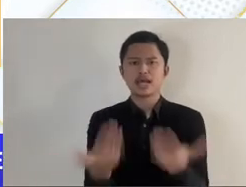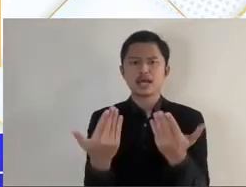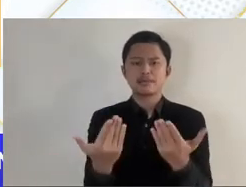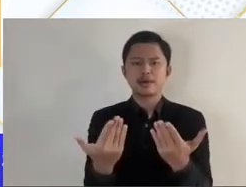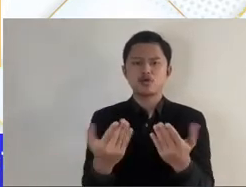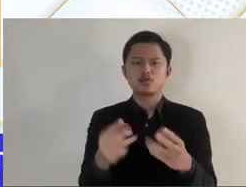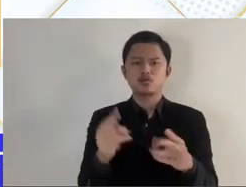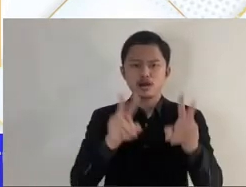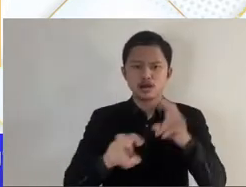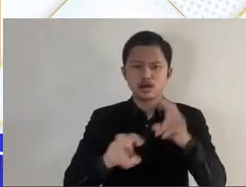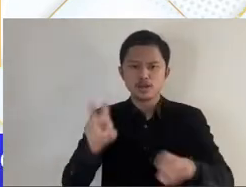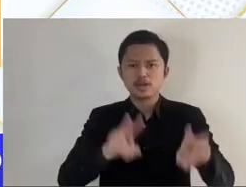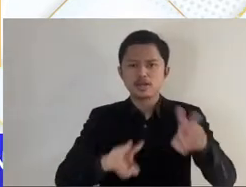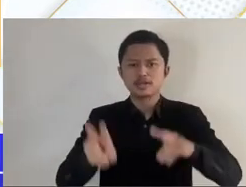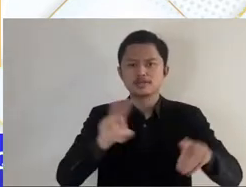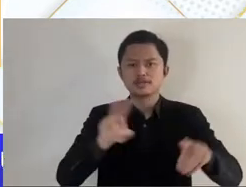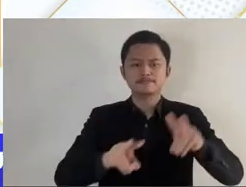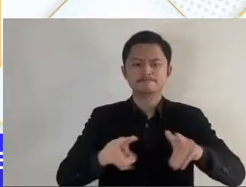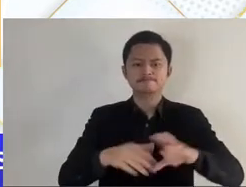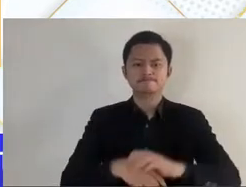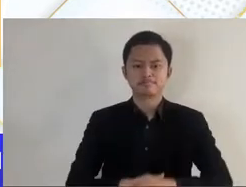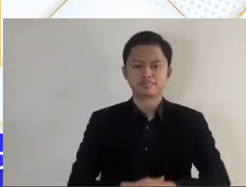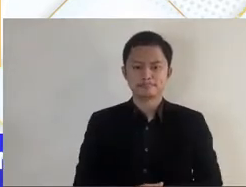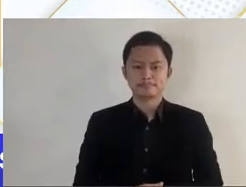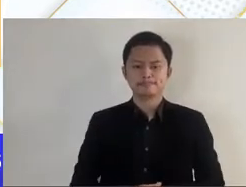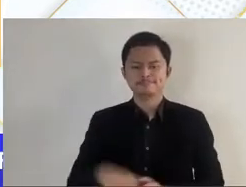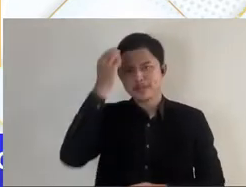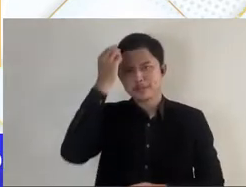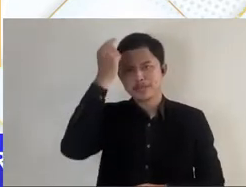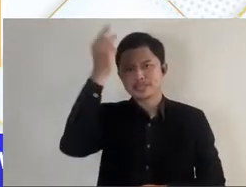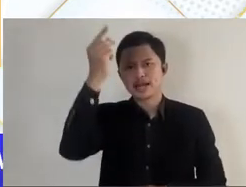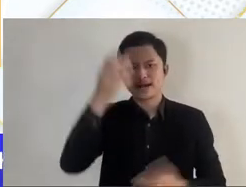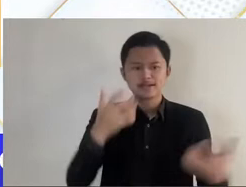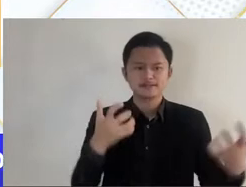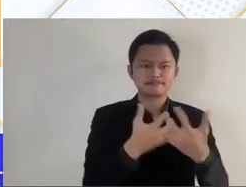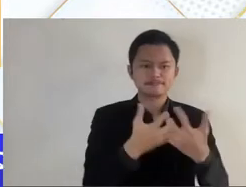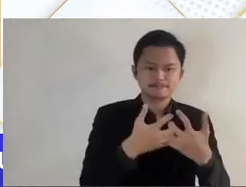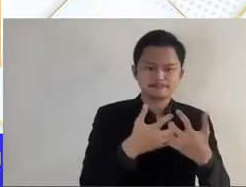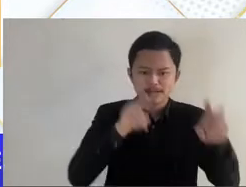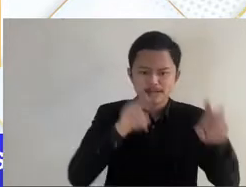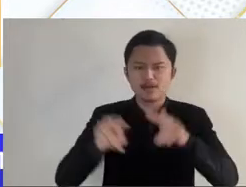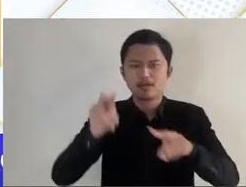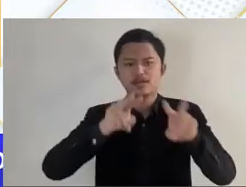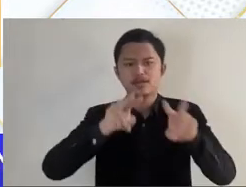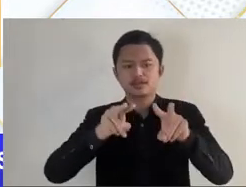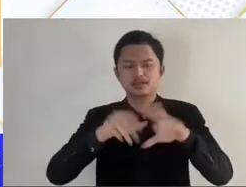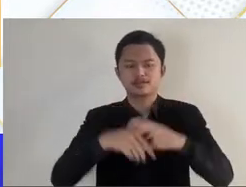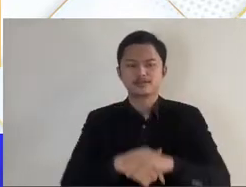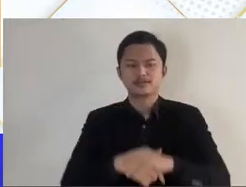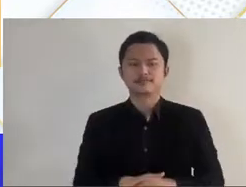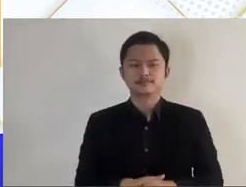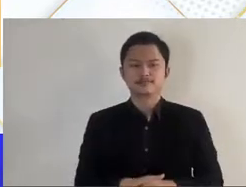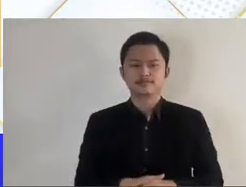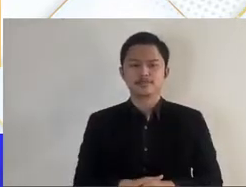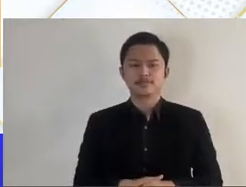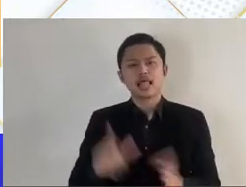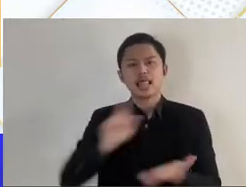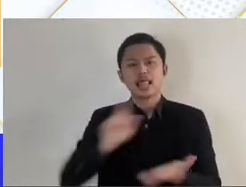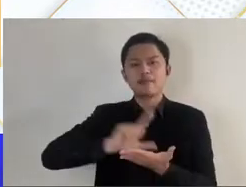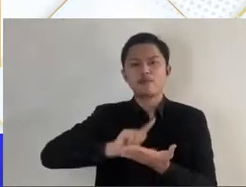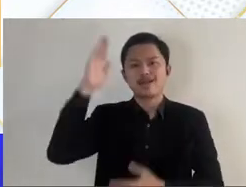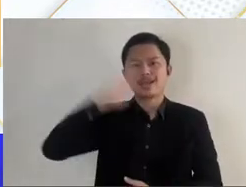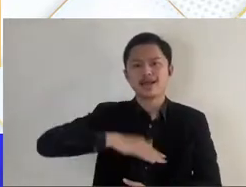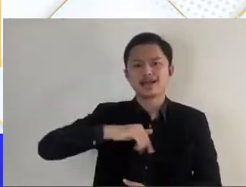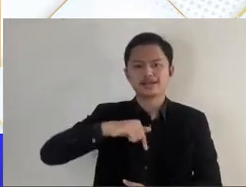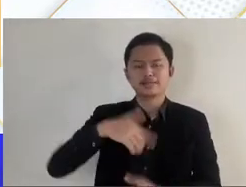observation posts, planning and conducting patrols, writing of daily reports, and